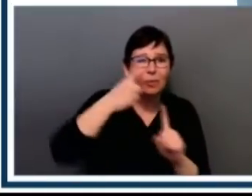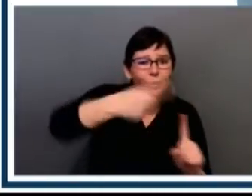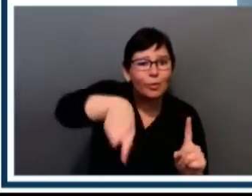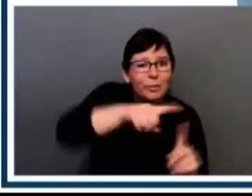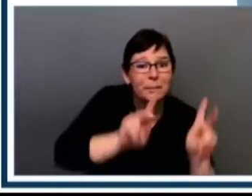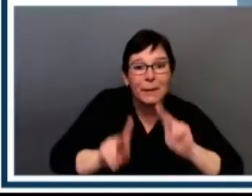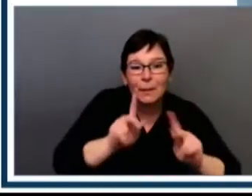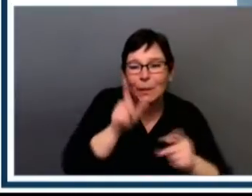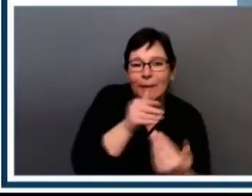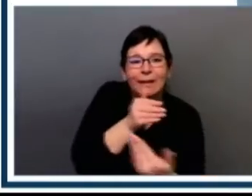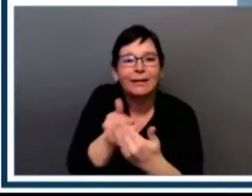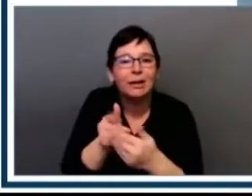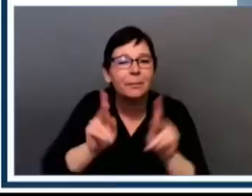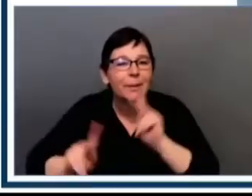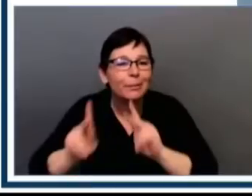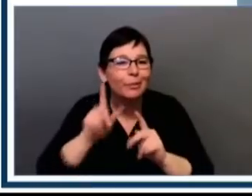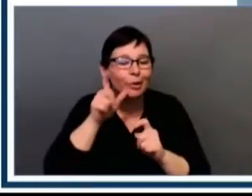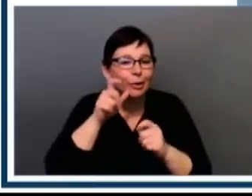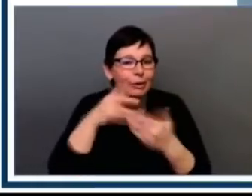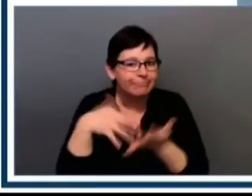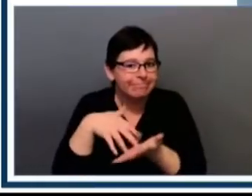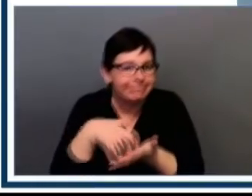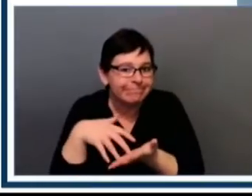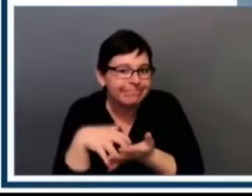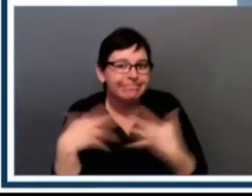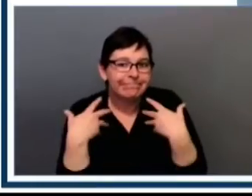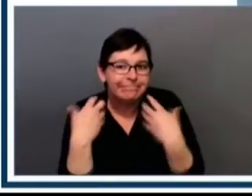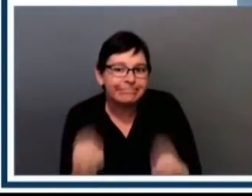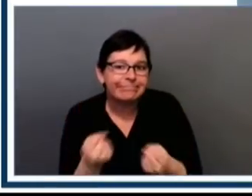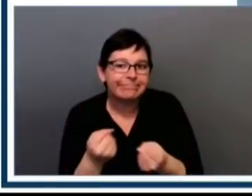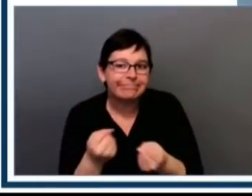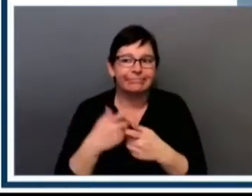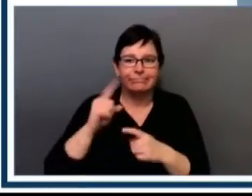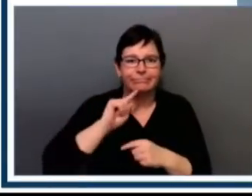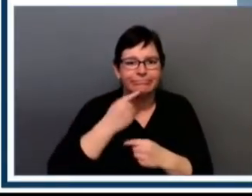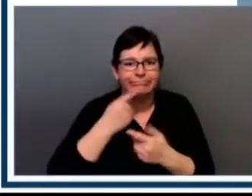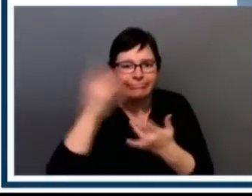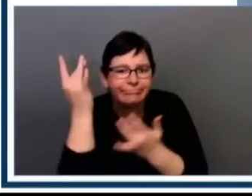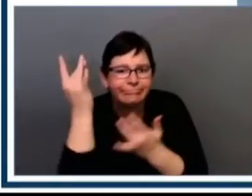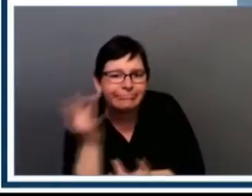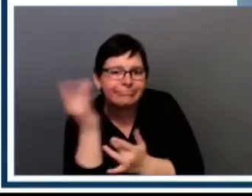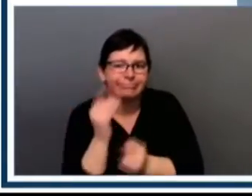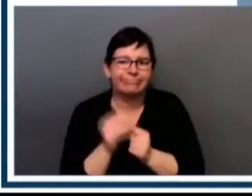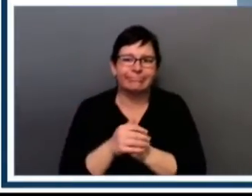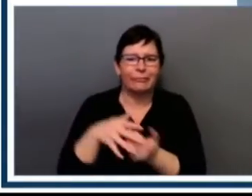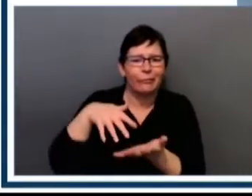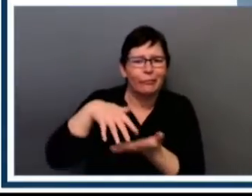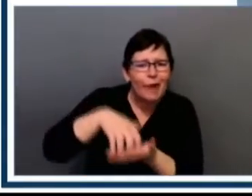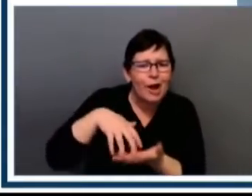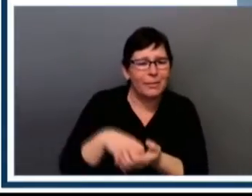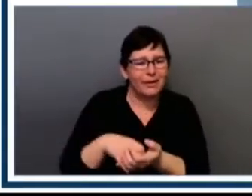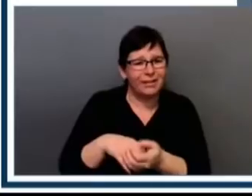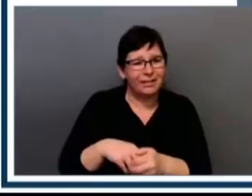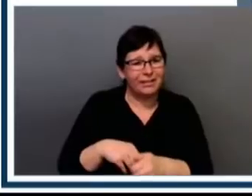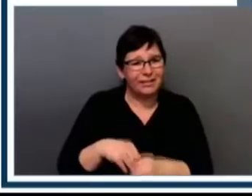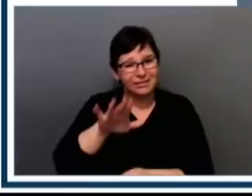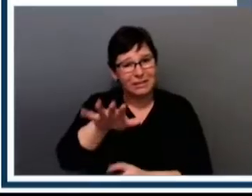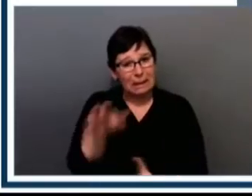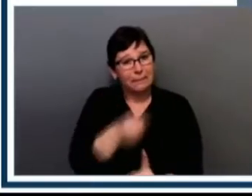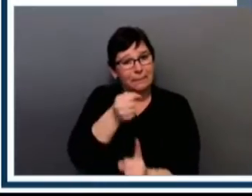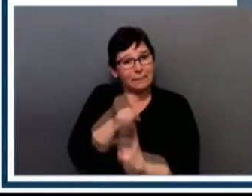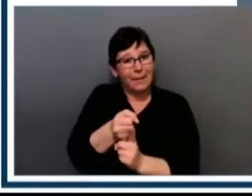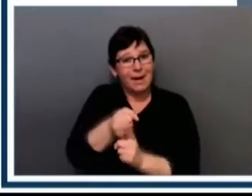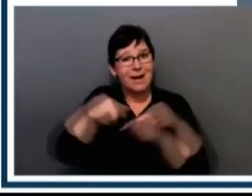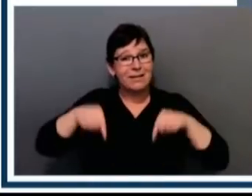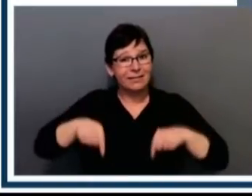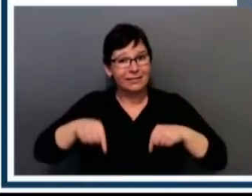adhere to the basic personal protective measures that we've been using for the last 2 years. Go ahead, Jonathan, with your